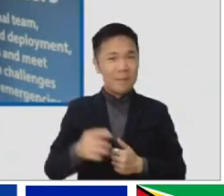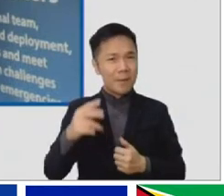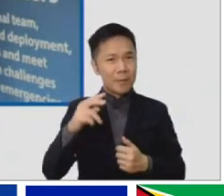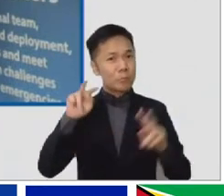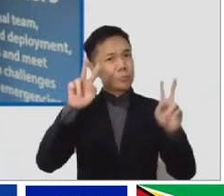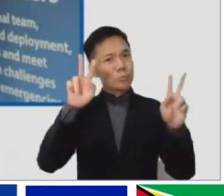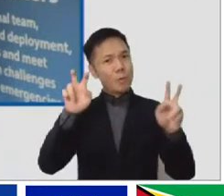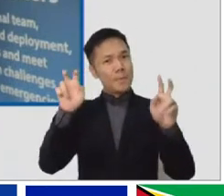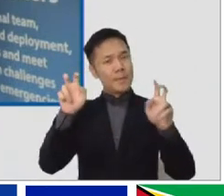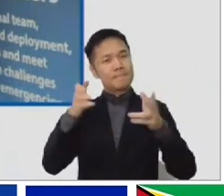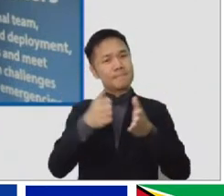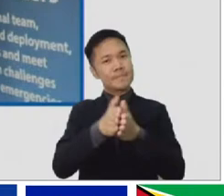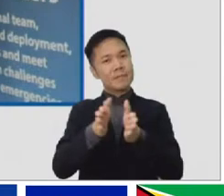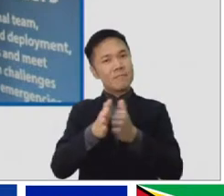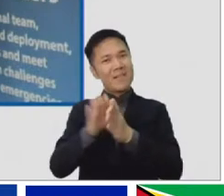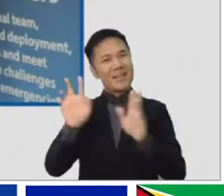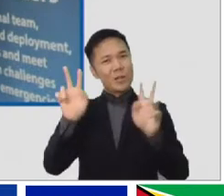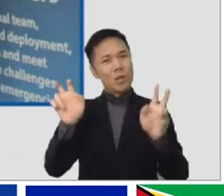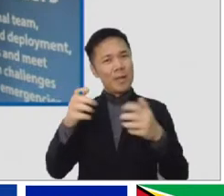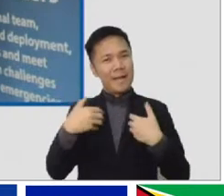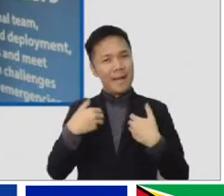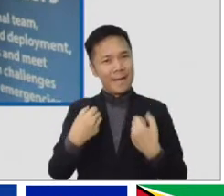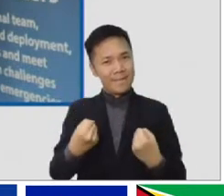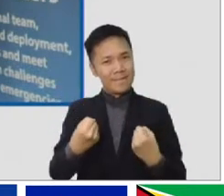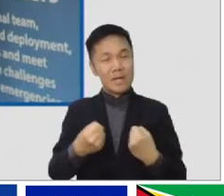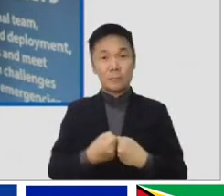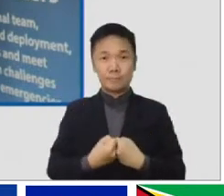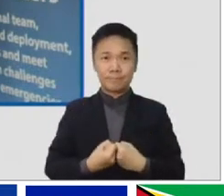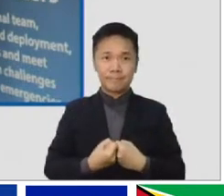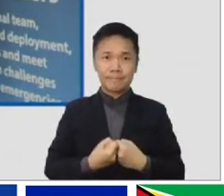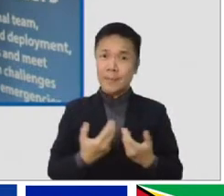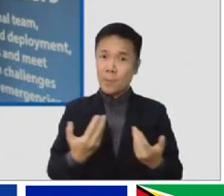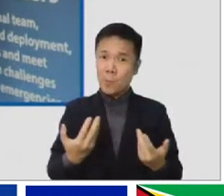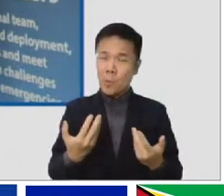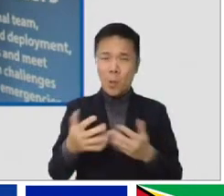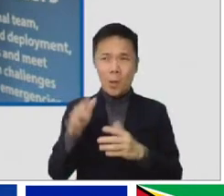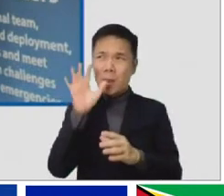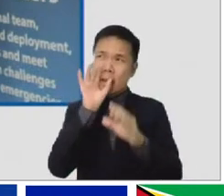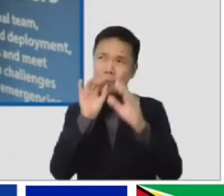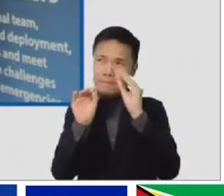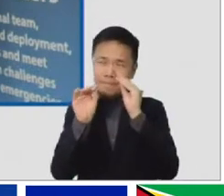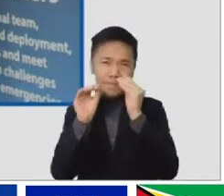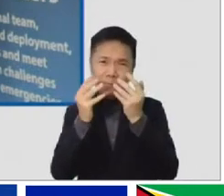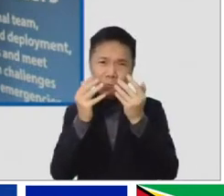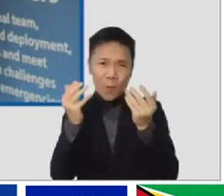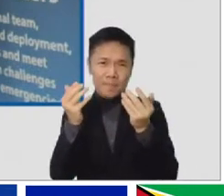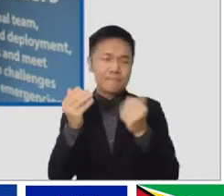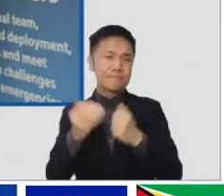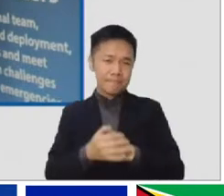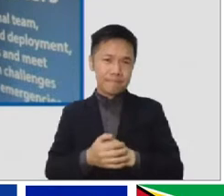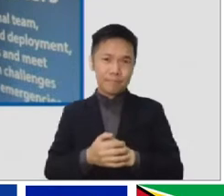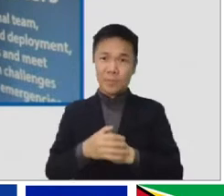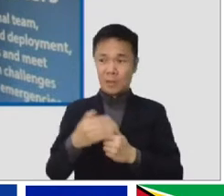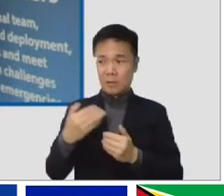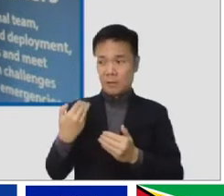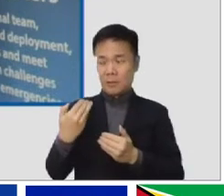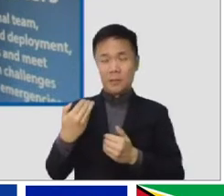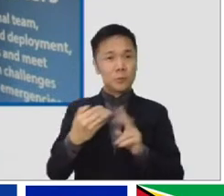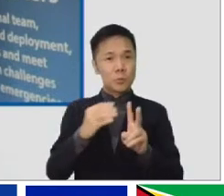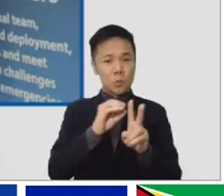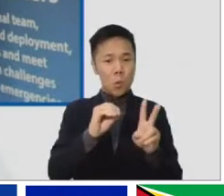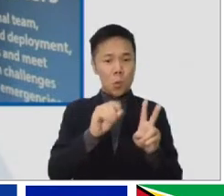had learned the lesson of 2014. That is what we